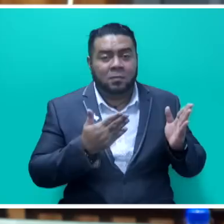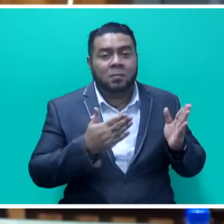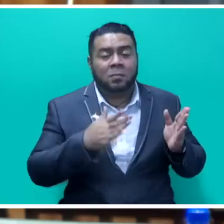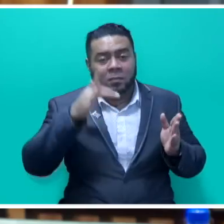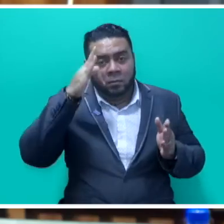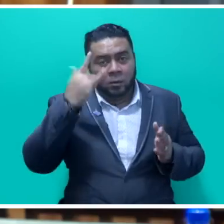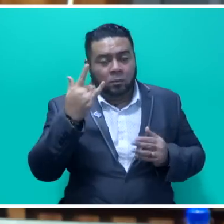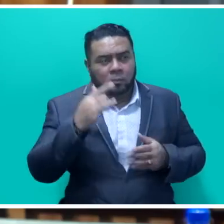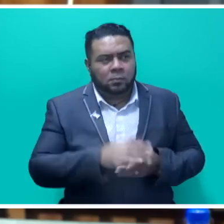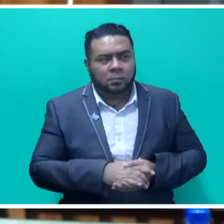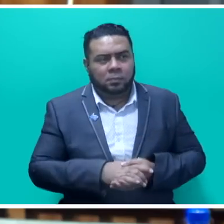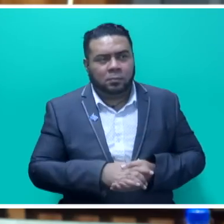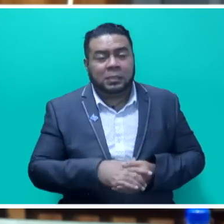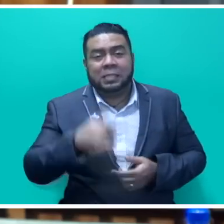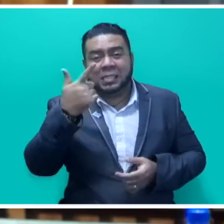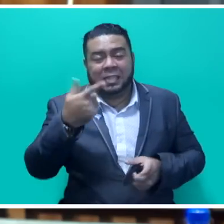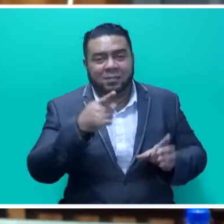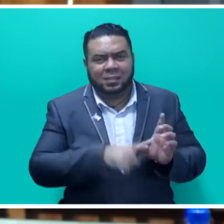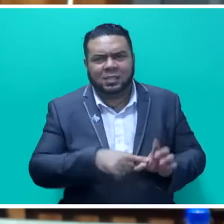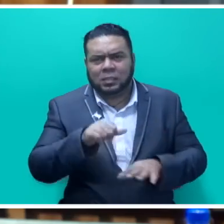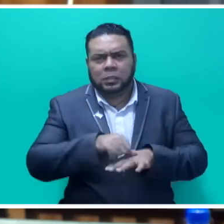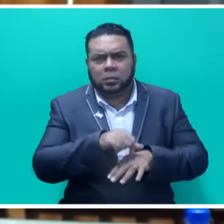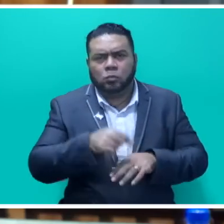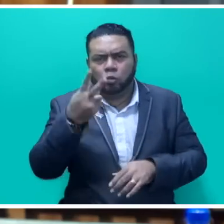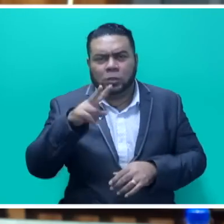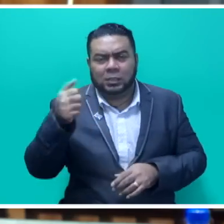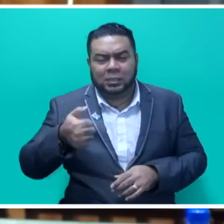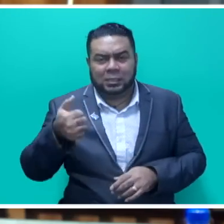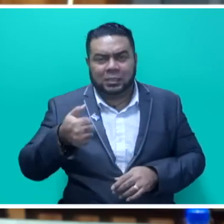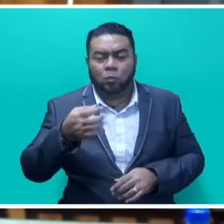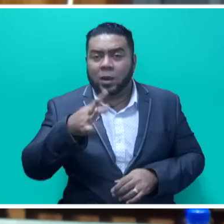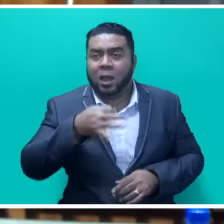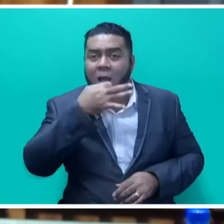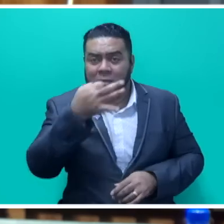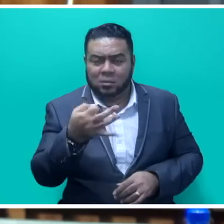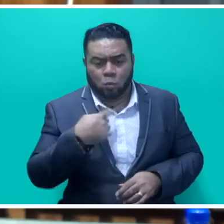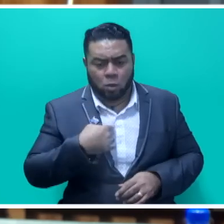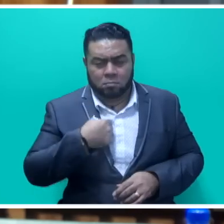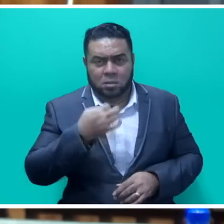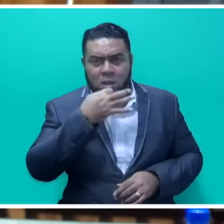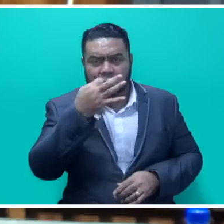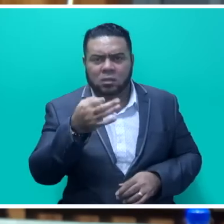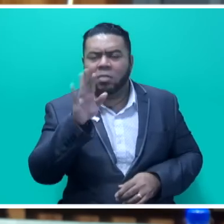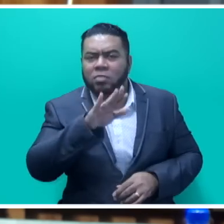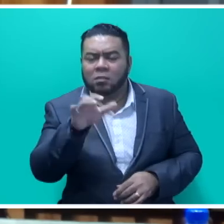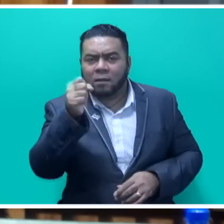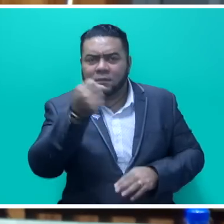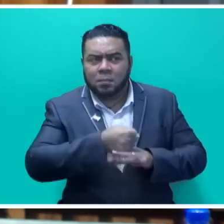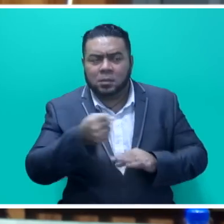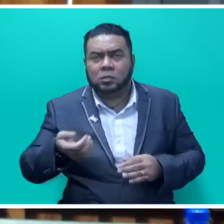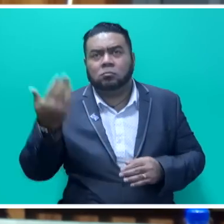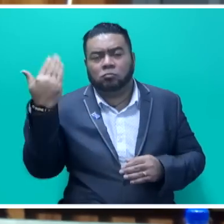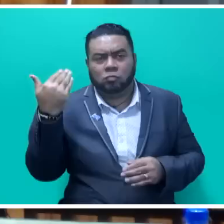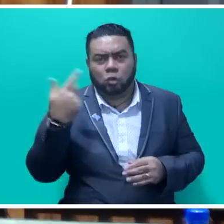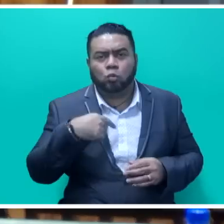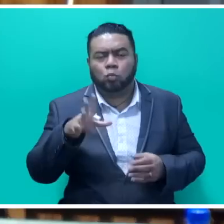that. Almost 7 years ago in April 2016, when I asked their government then to